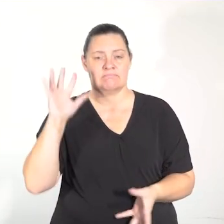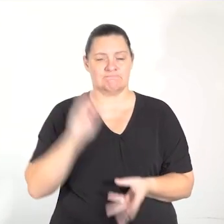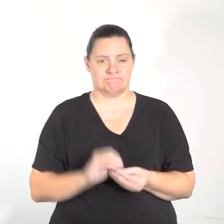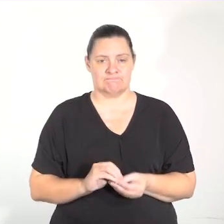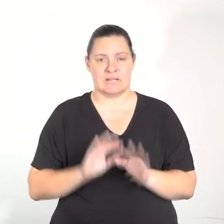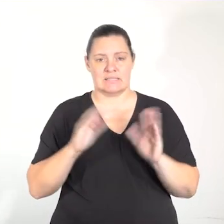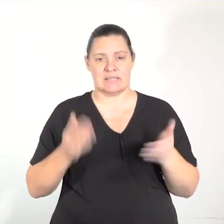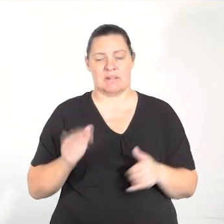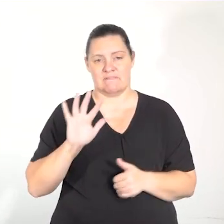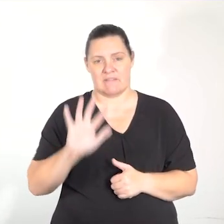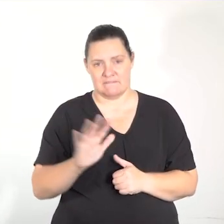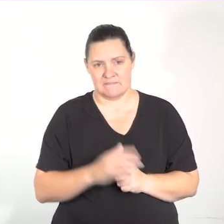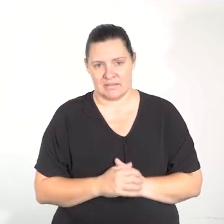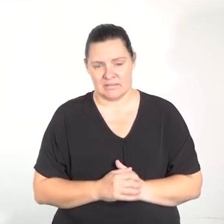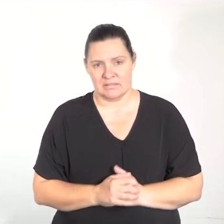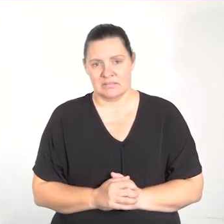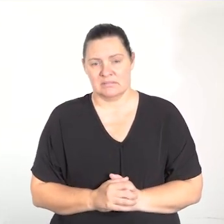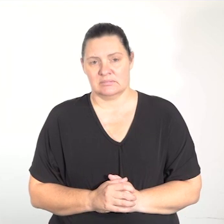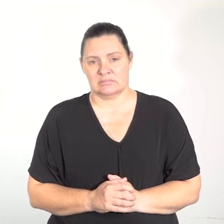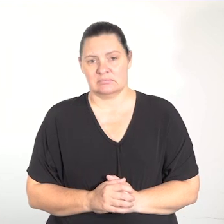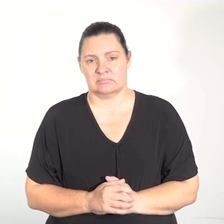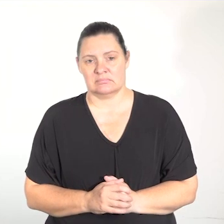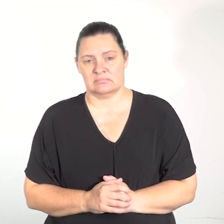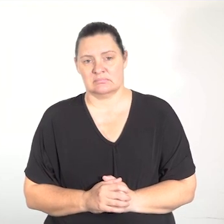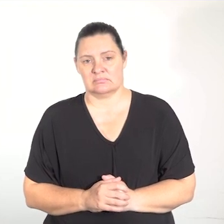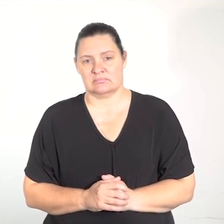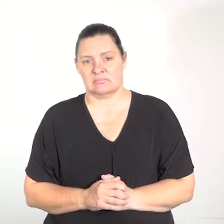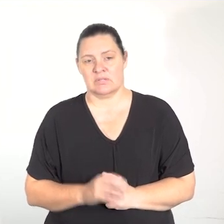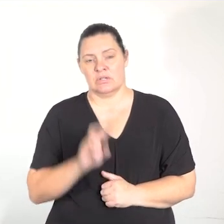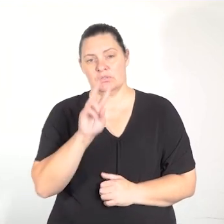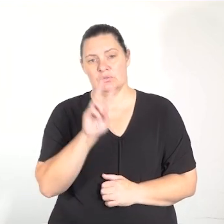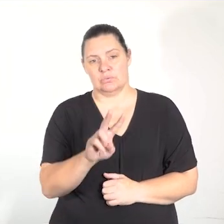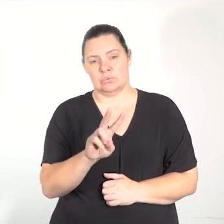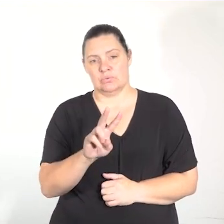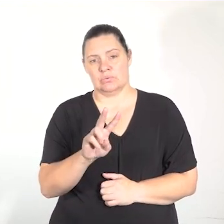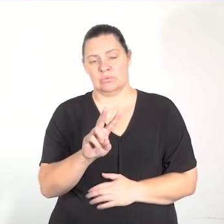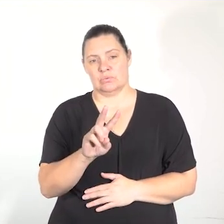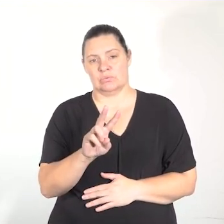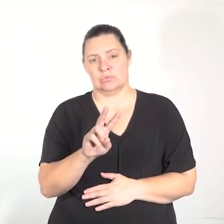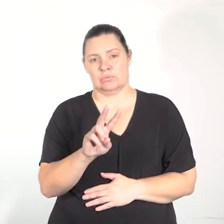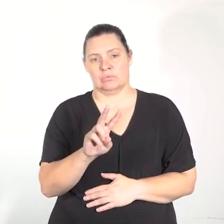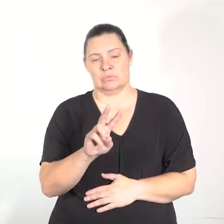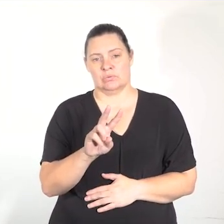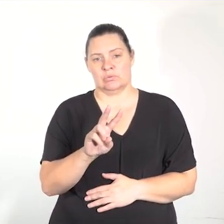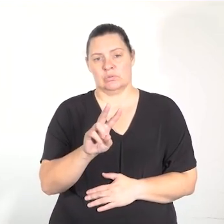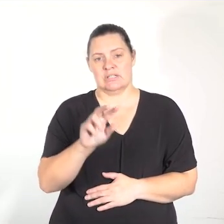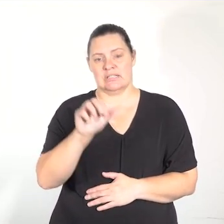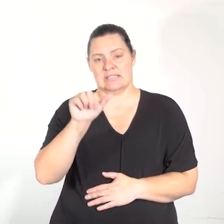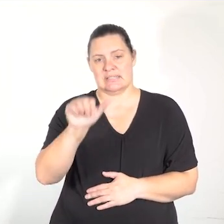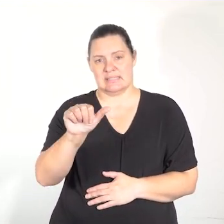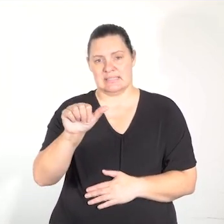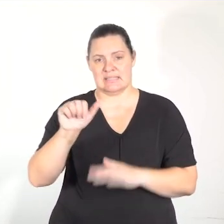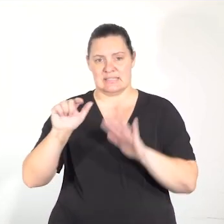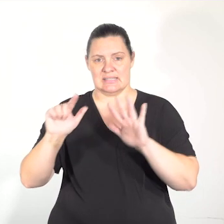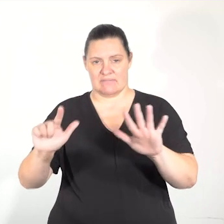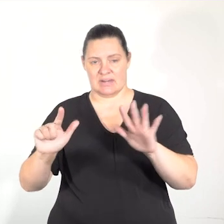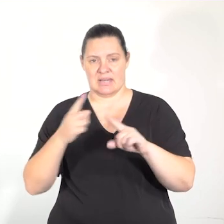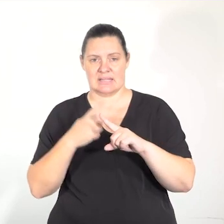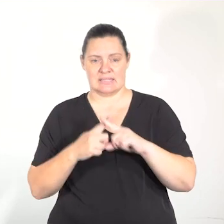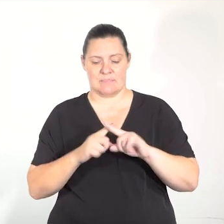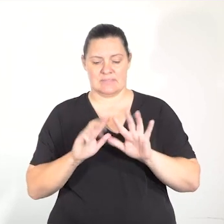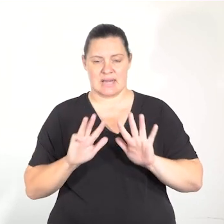spent 72 Rand in the store. So let's see how much change he gets. Do you remember how